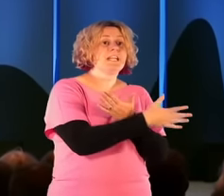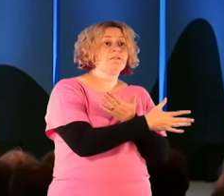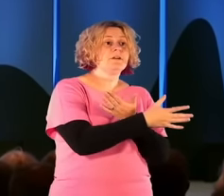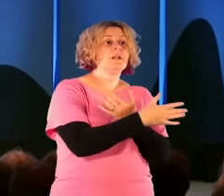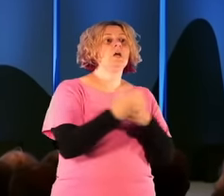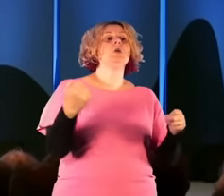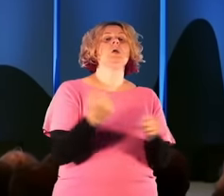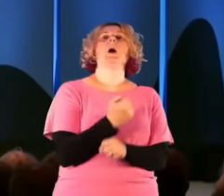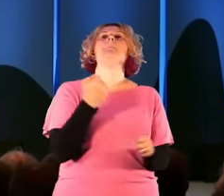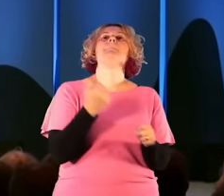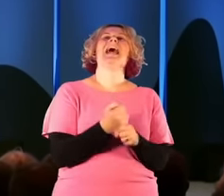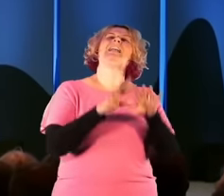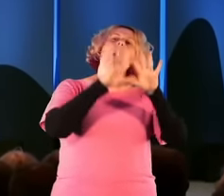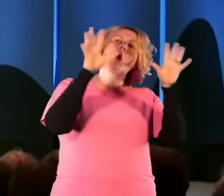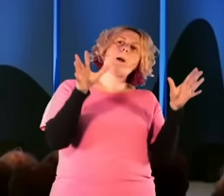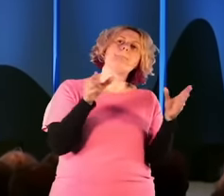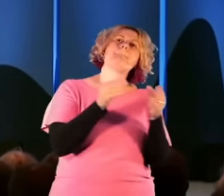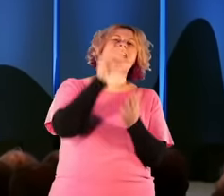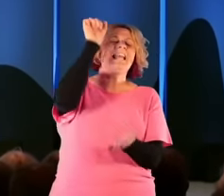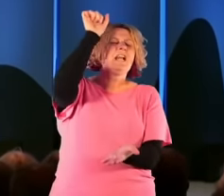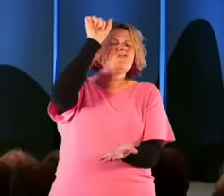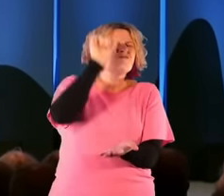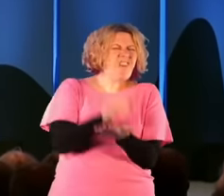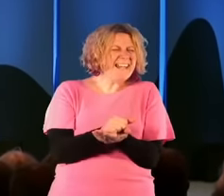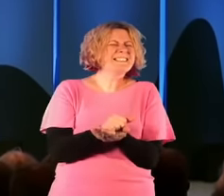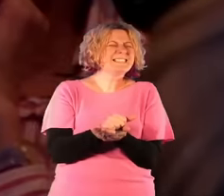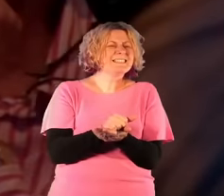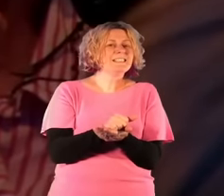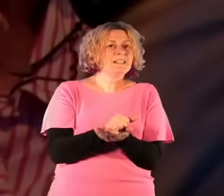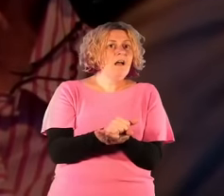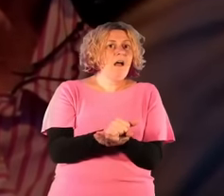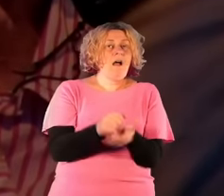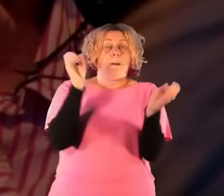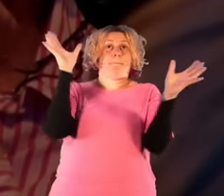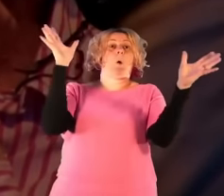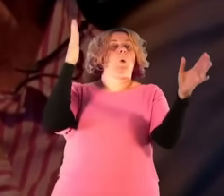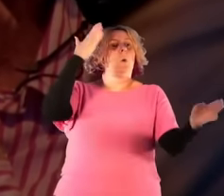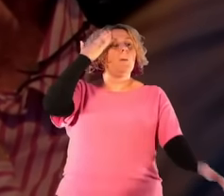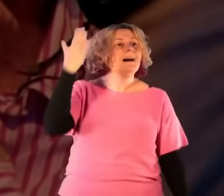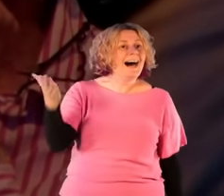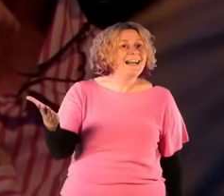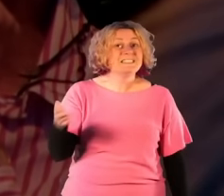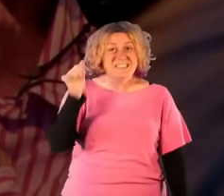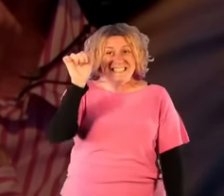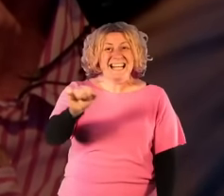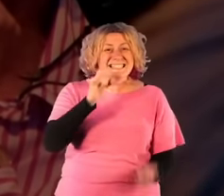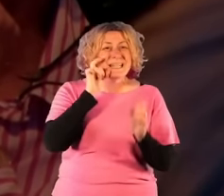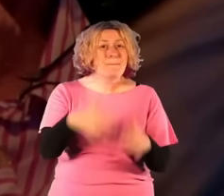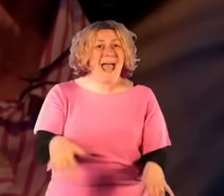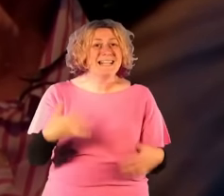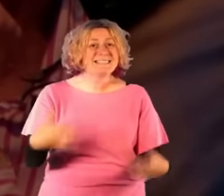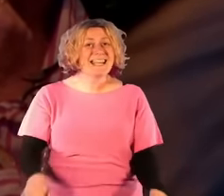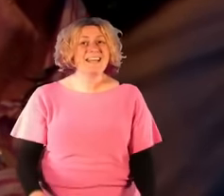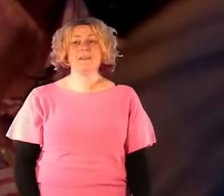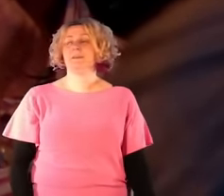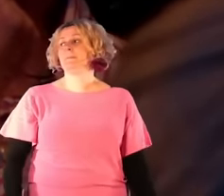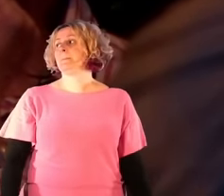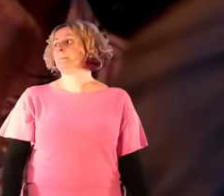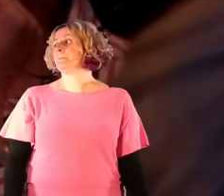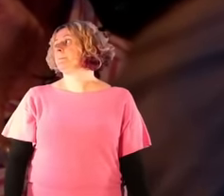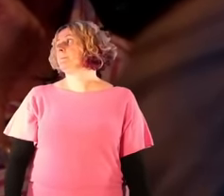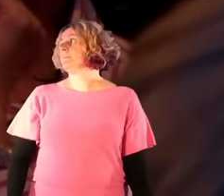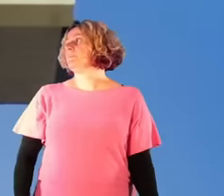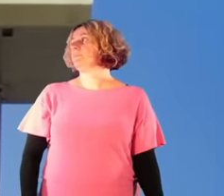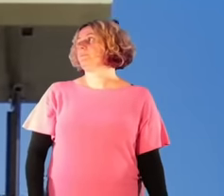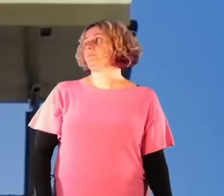right with God. Doesn't that blow your mind? Say yes. Isn't that amazing? Amazing.